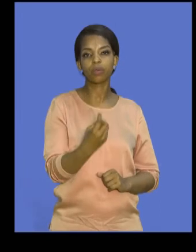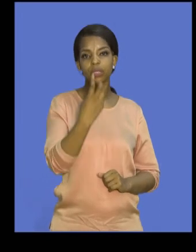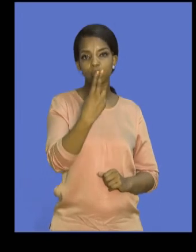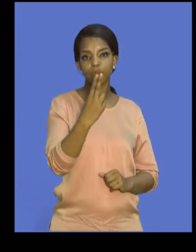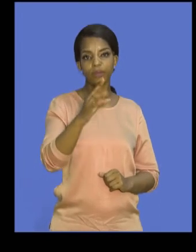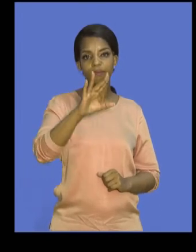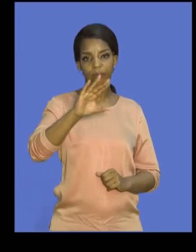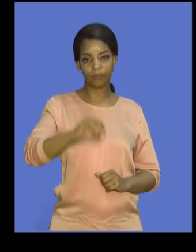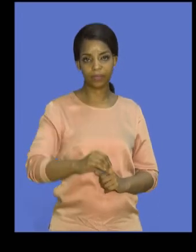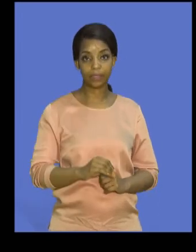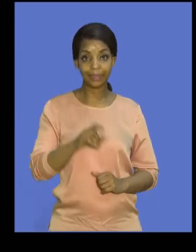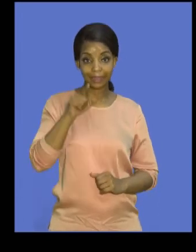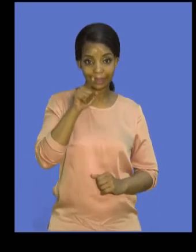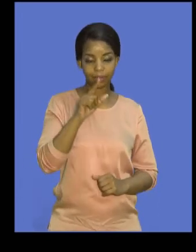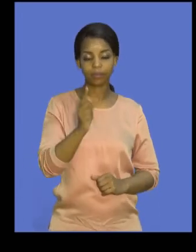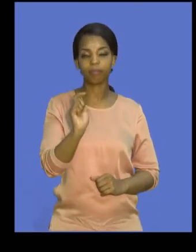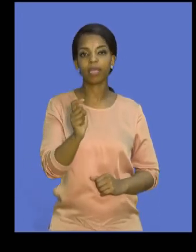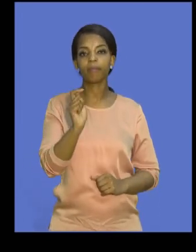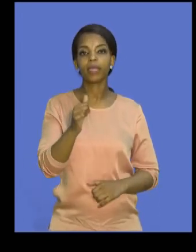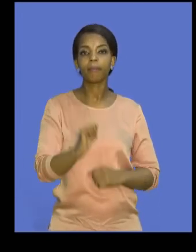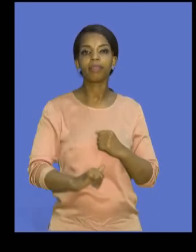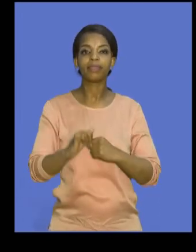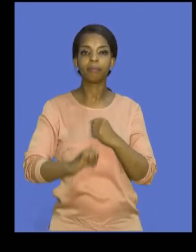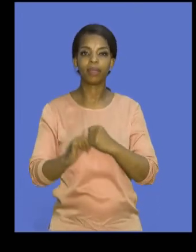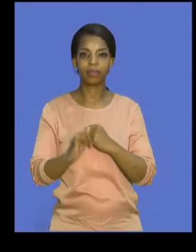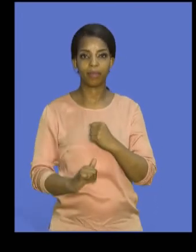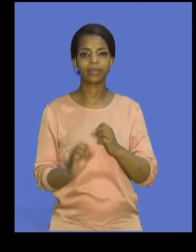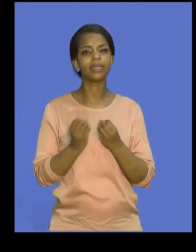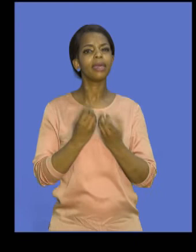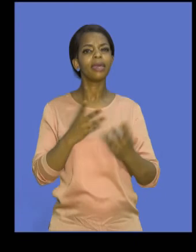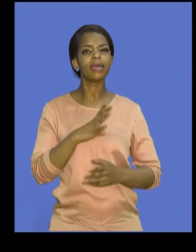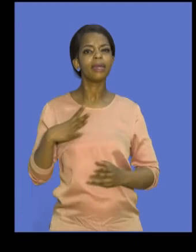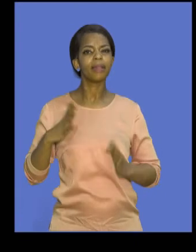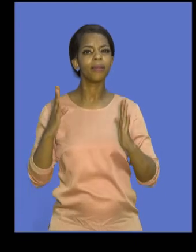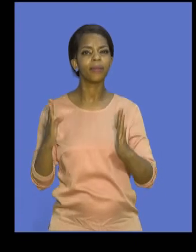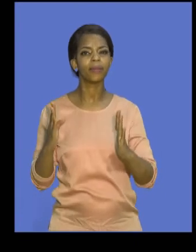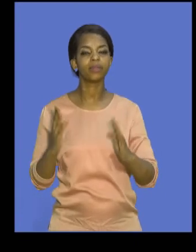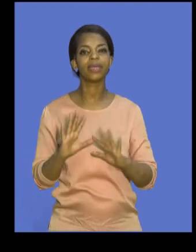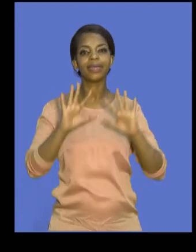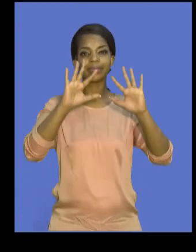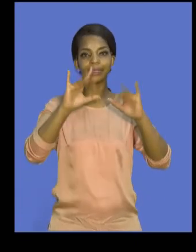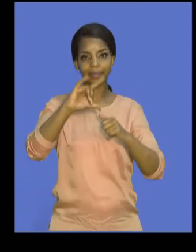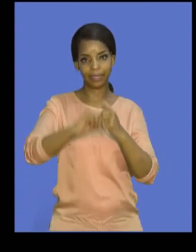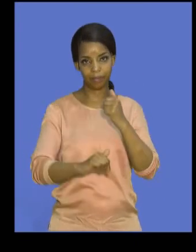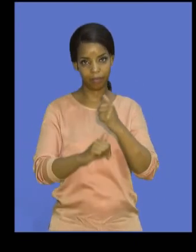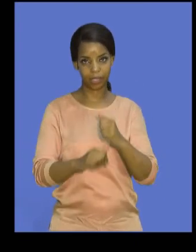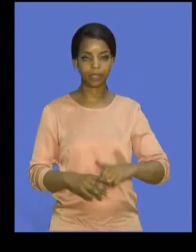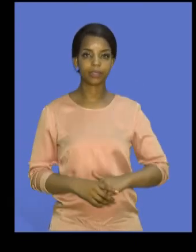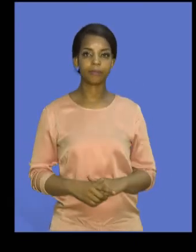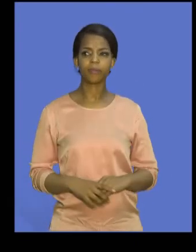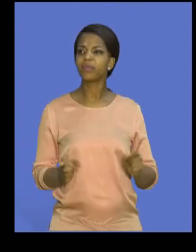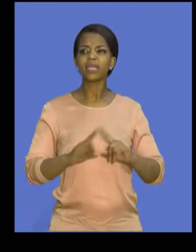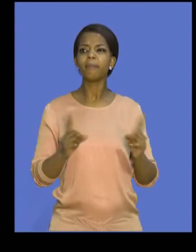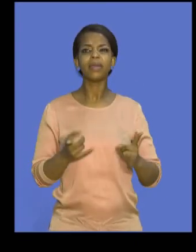monthly payments over 10 months. But the shop manager then says, instead of you just paying